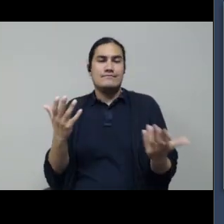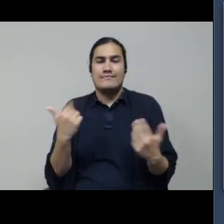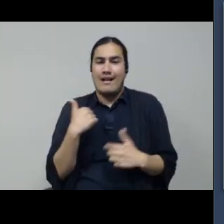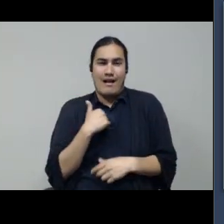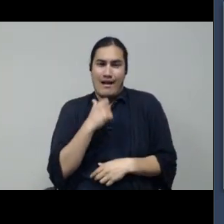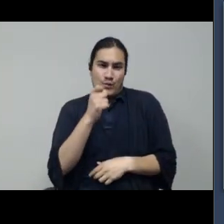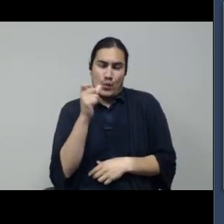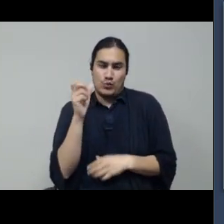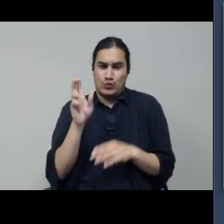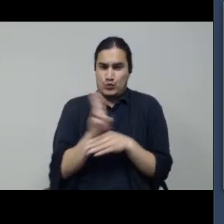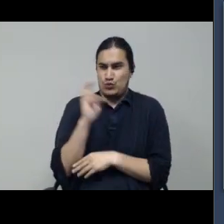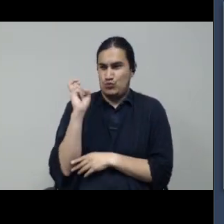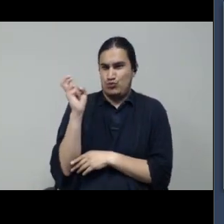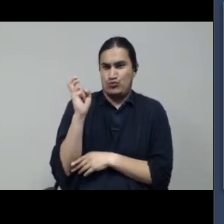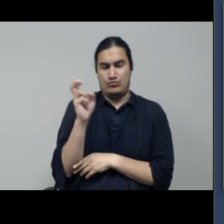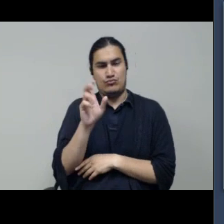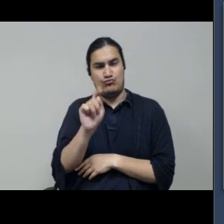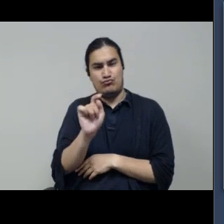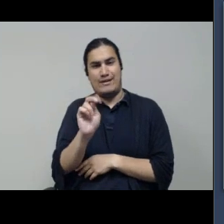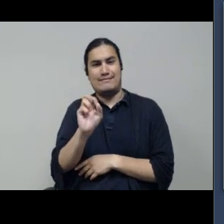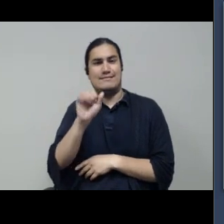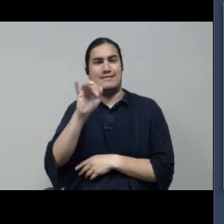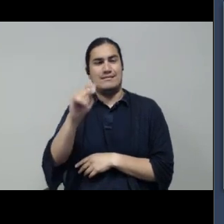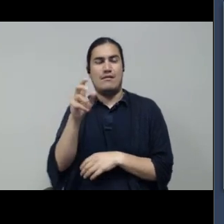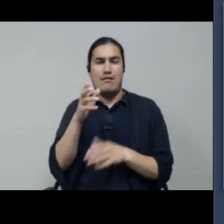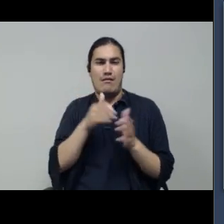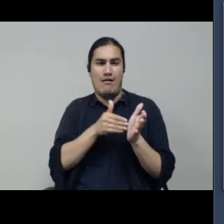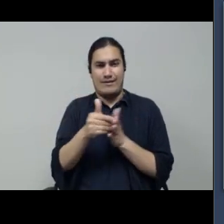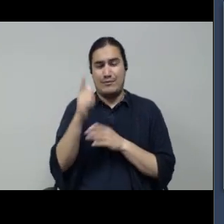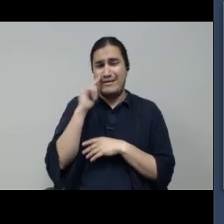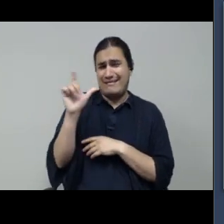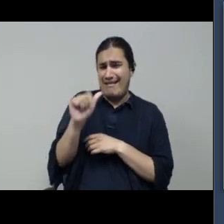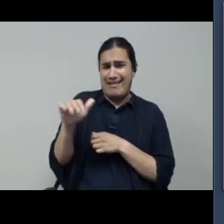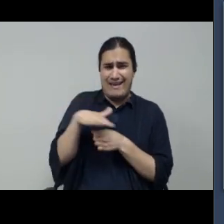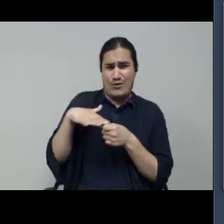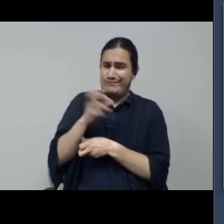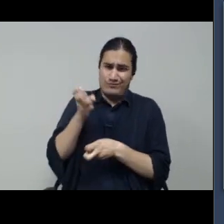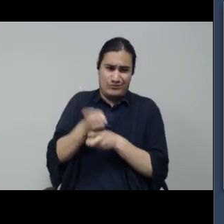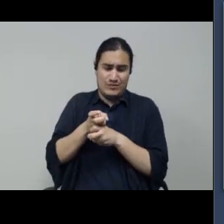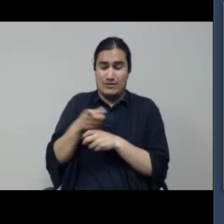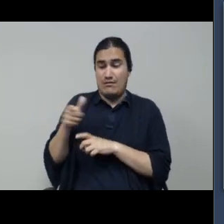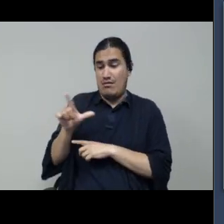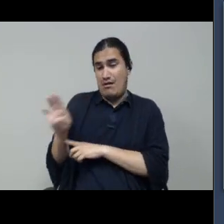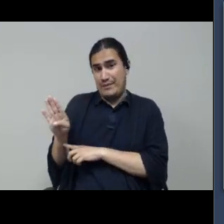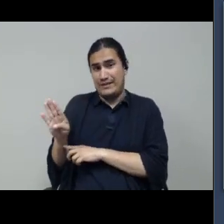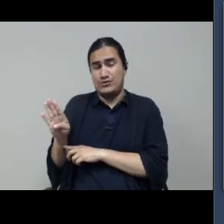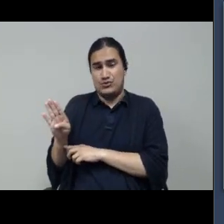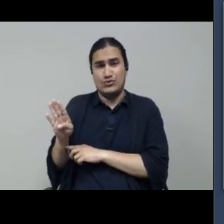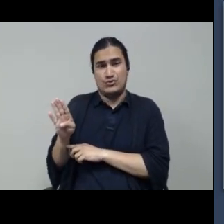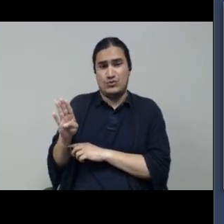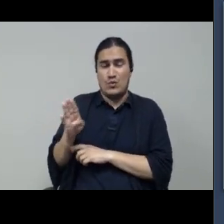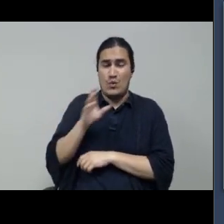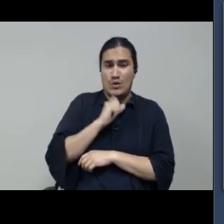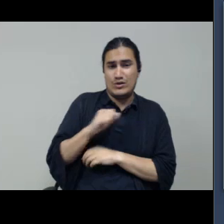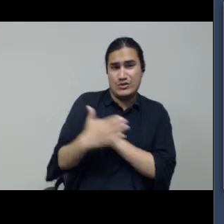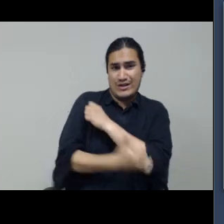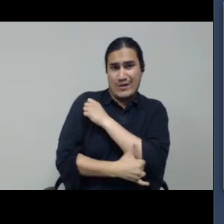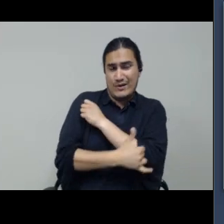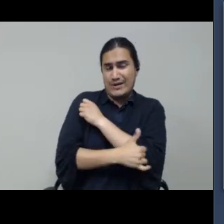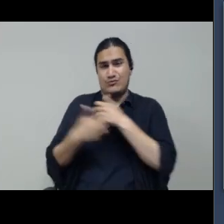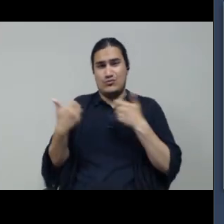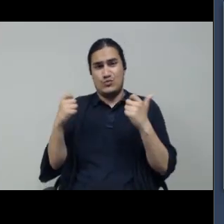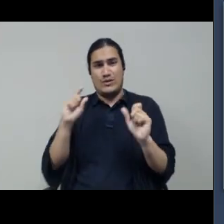transit a lot because it's very difficult in the LA region to do so, specifically from Long Beach and or Orange County when I'm there to trying to